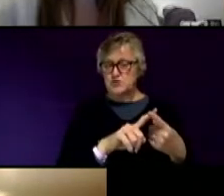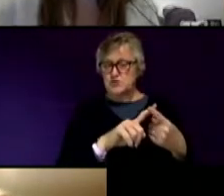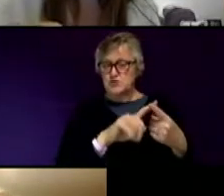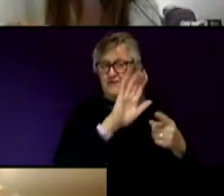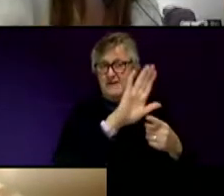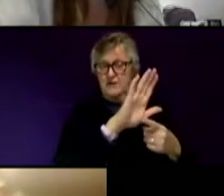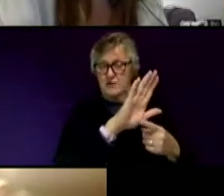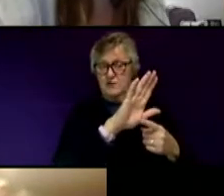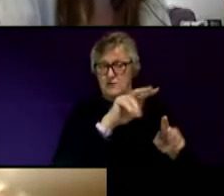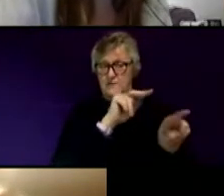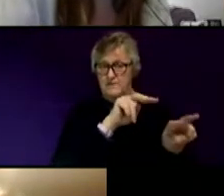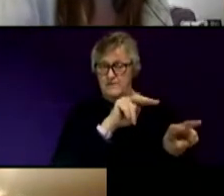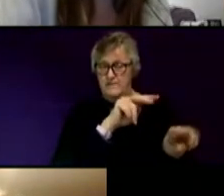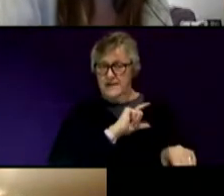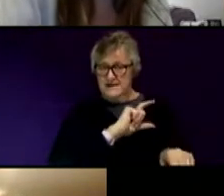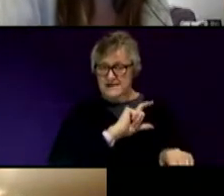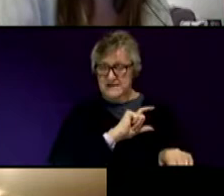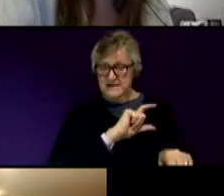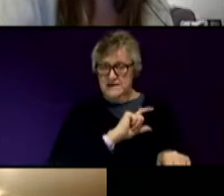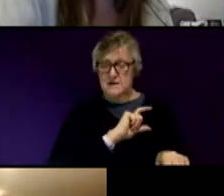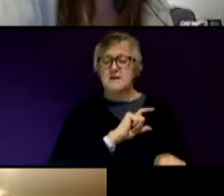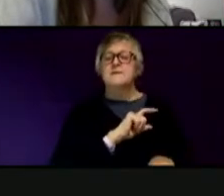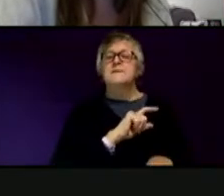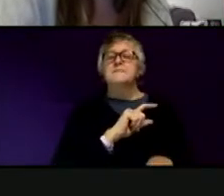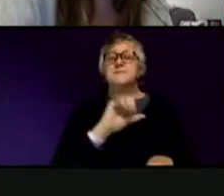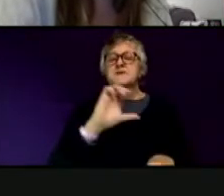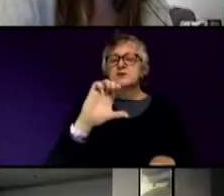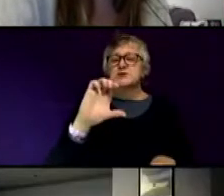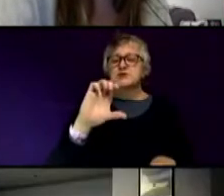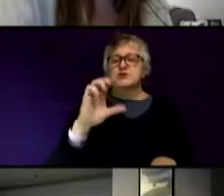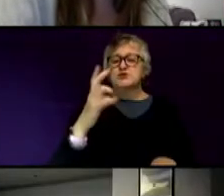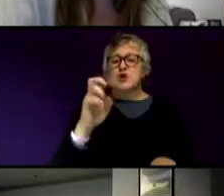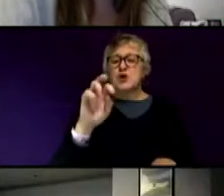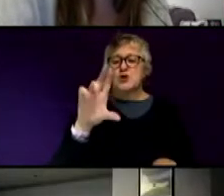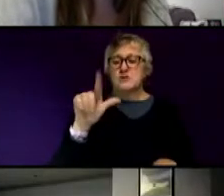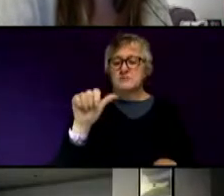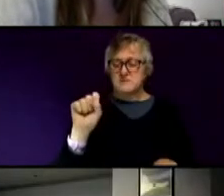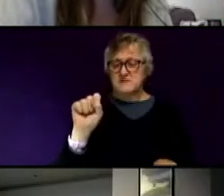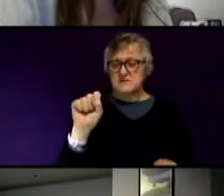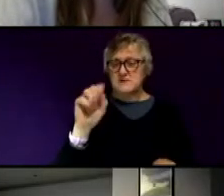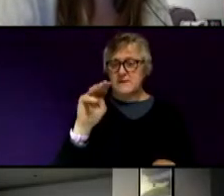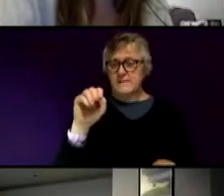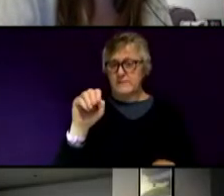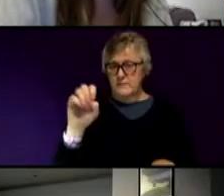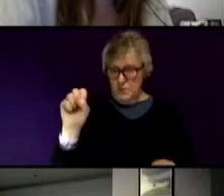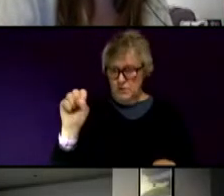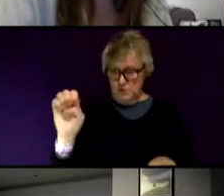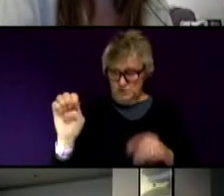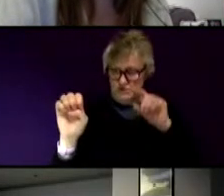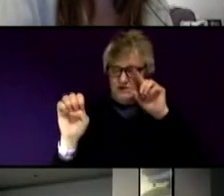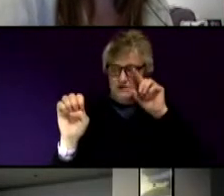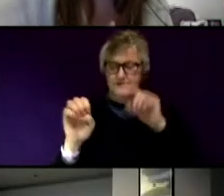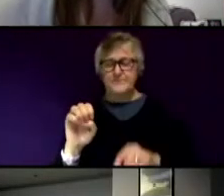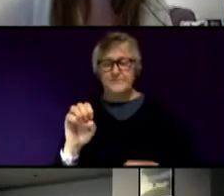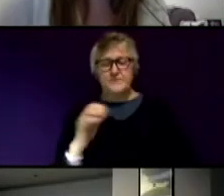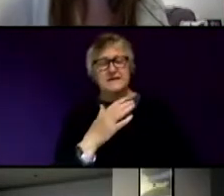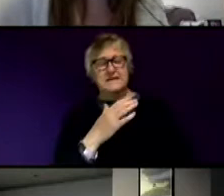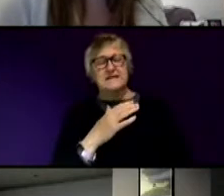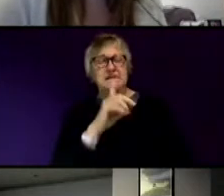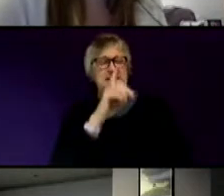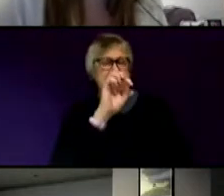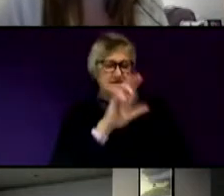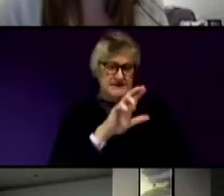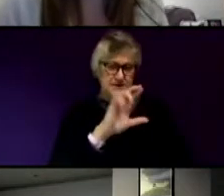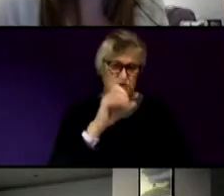Portland Police Chief Charles Moose, PhD, posthumously. Dear Chief Chuck Lavelle and Portland